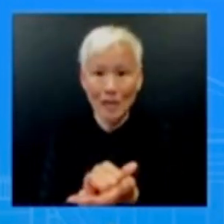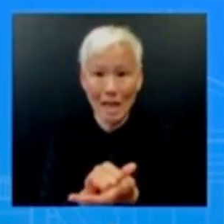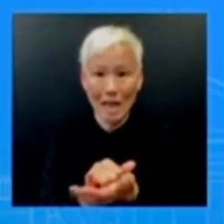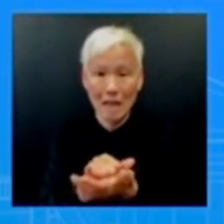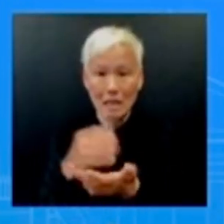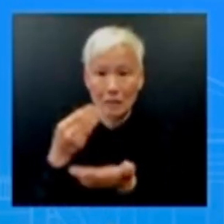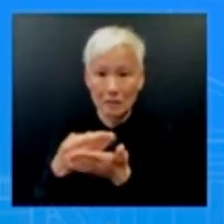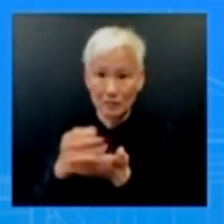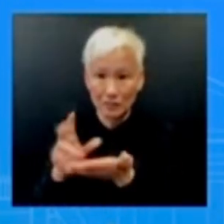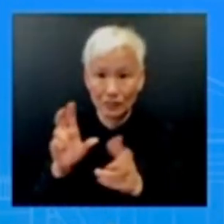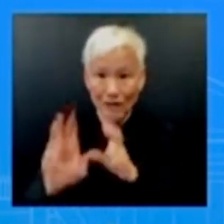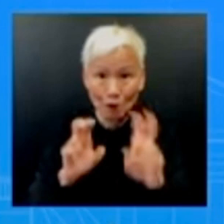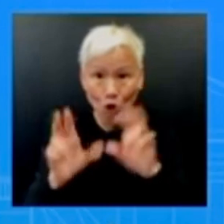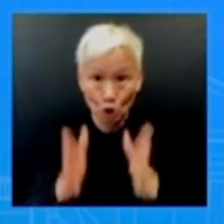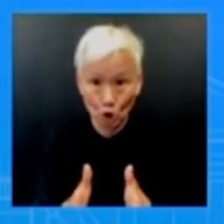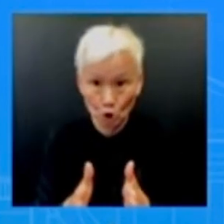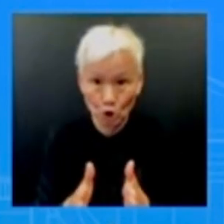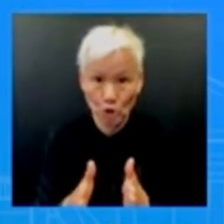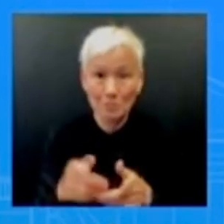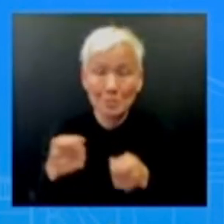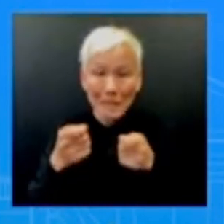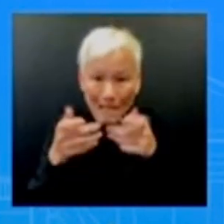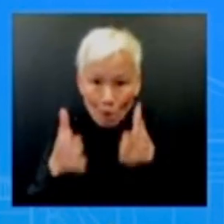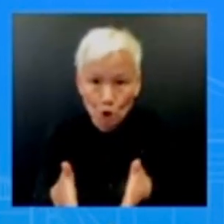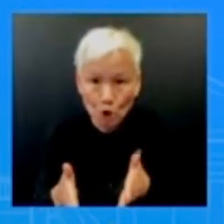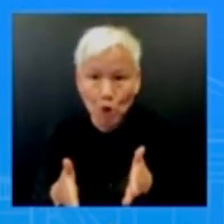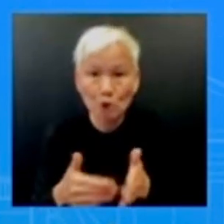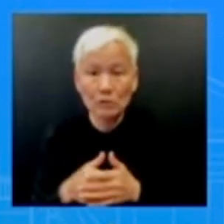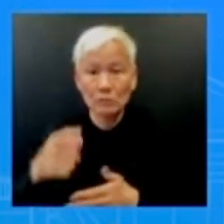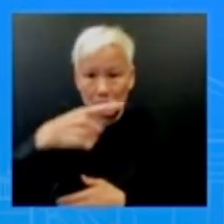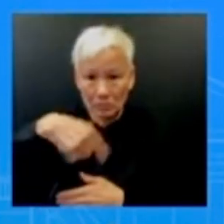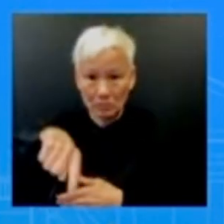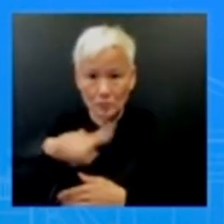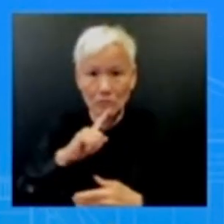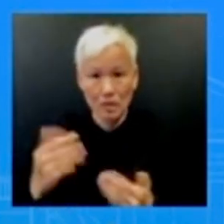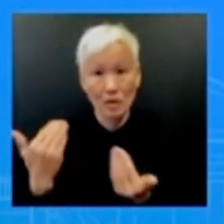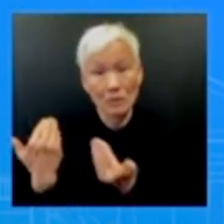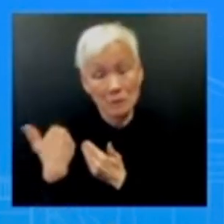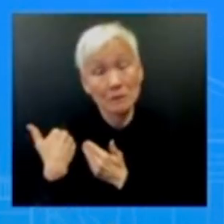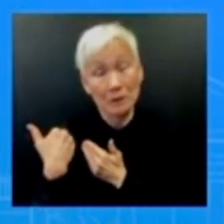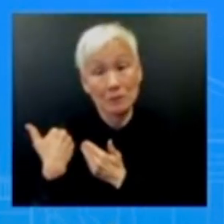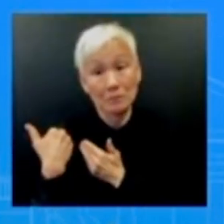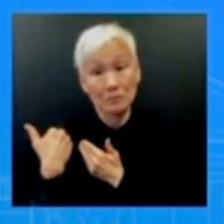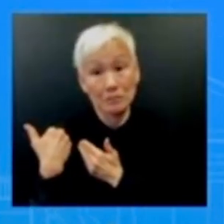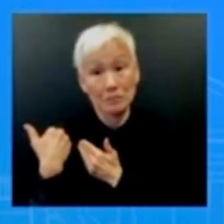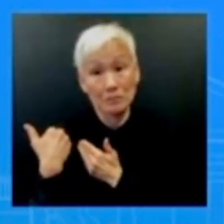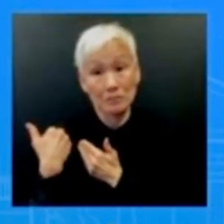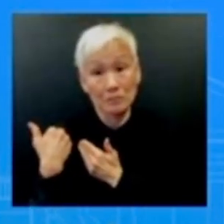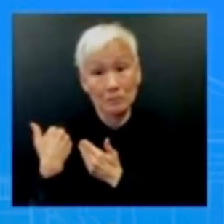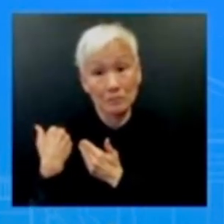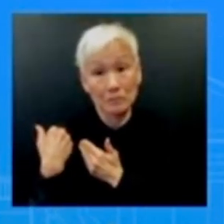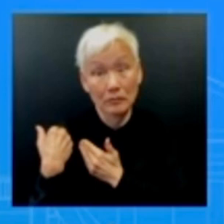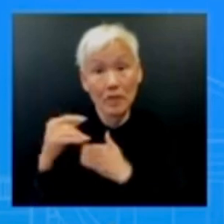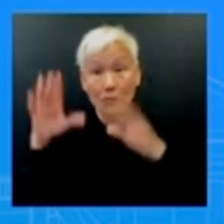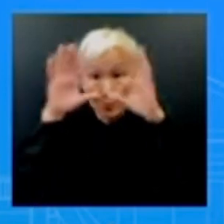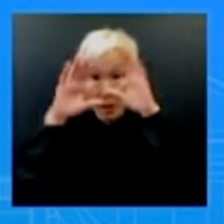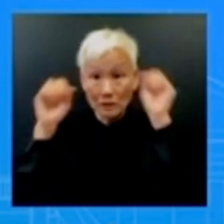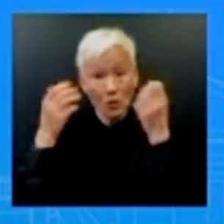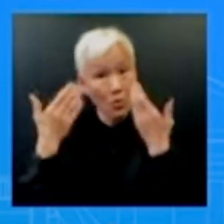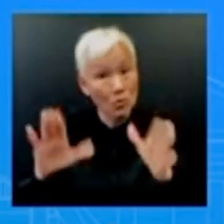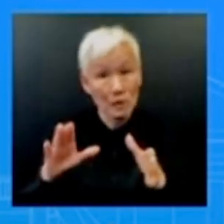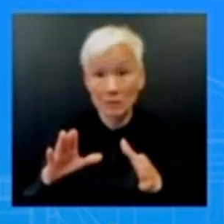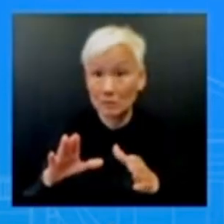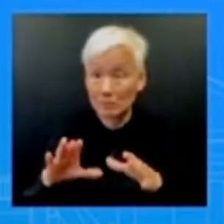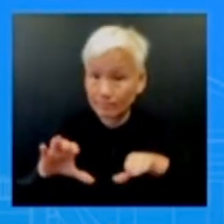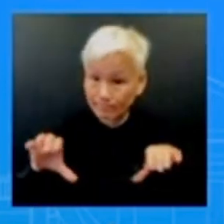managers are held accountable. And so the president has made decisive, forceful actions to strengthen again